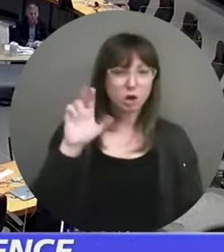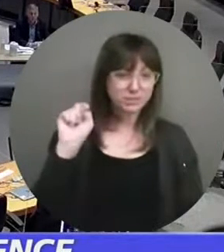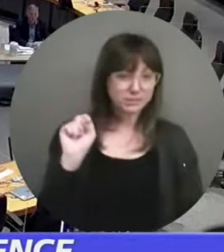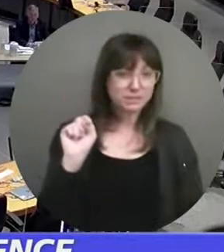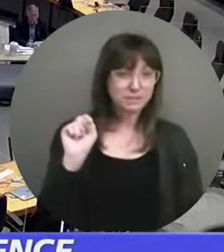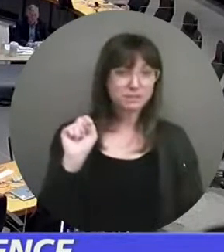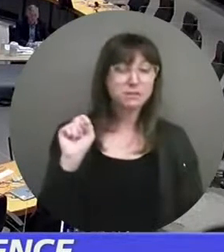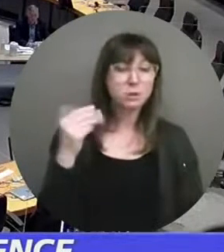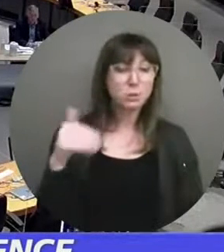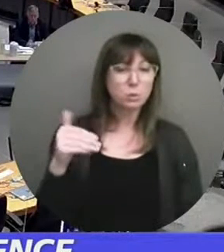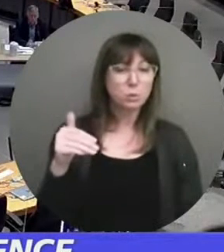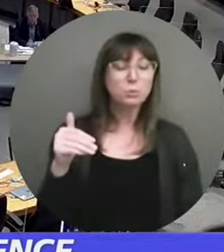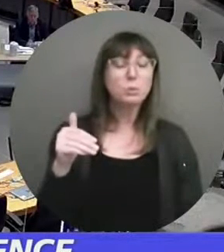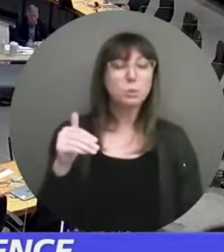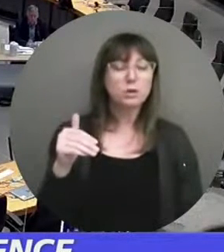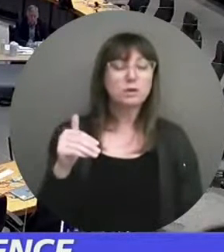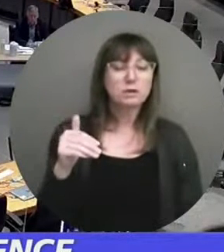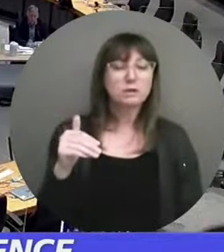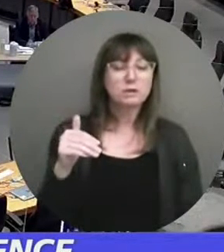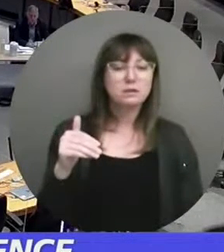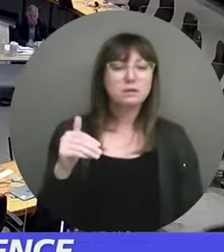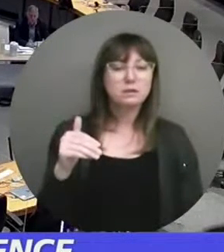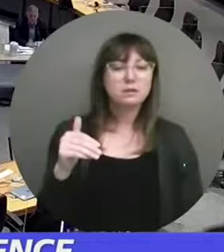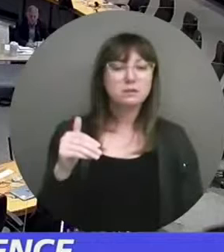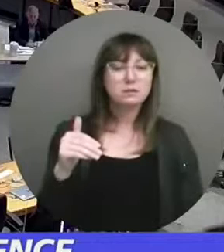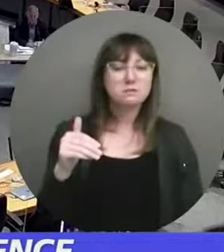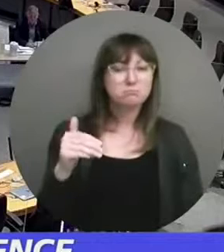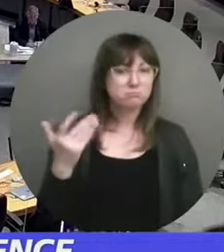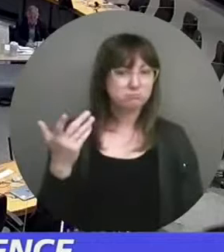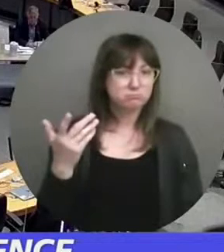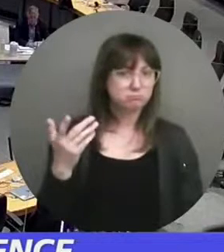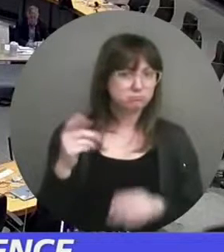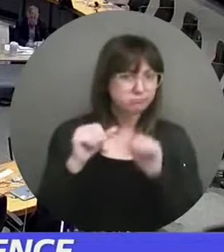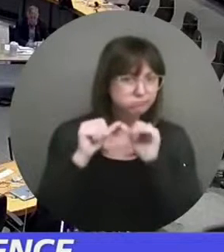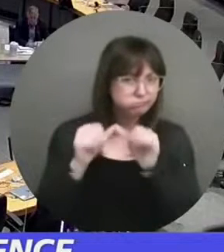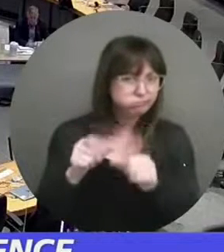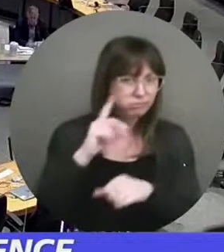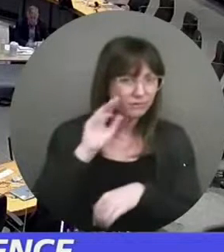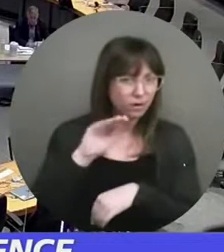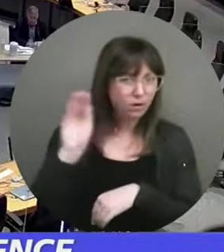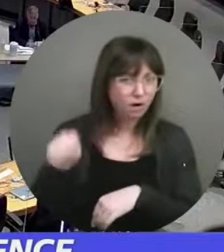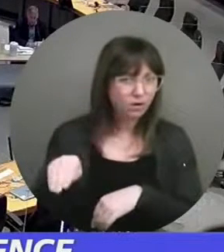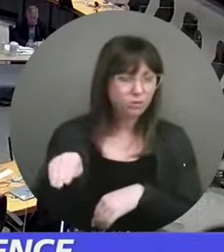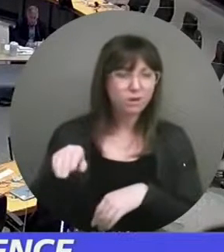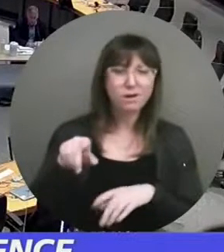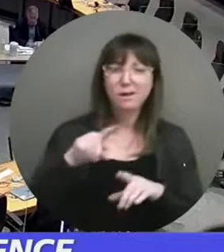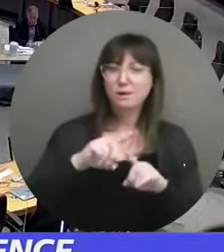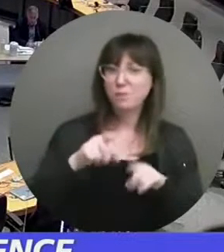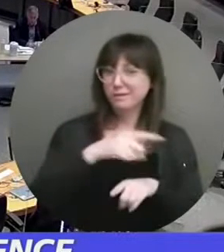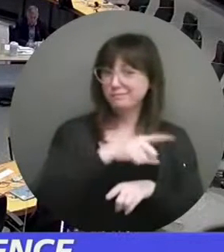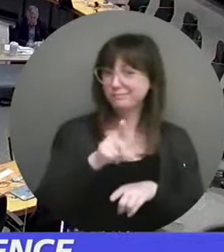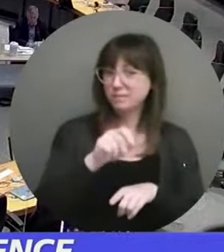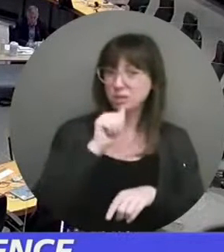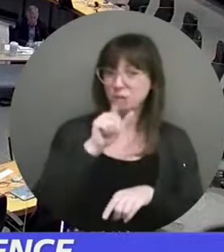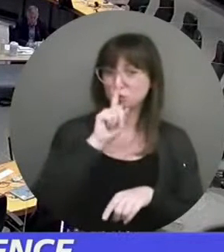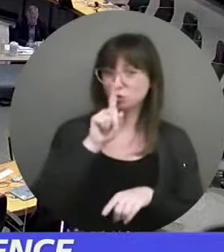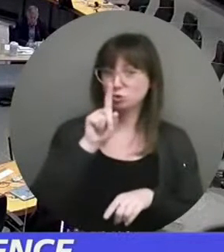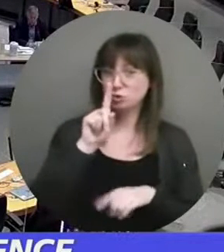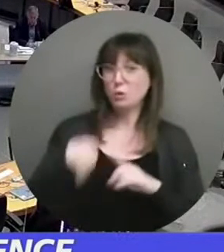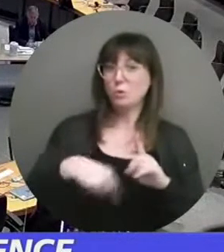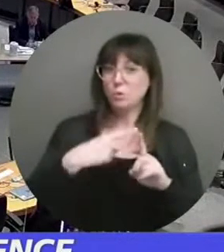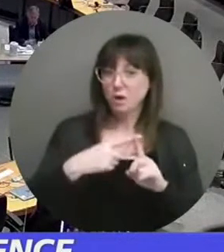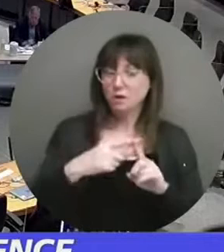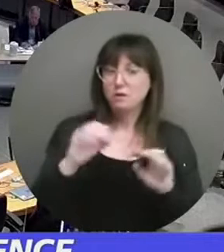of it long-term for Ottawa, but we've also heard that we're not sure when ridership will